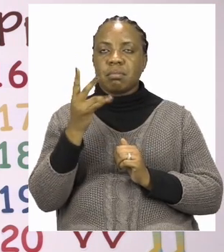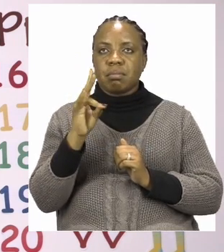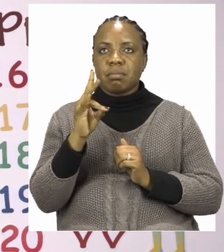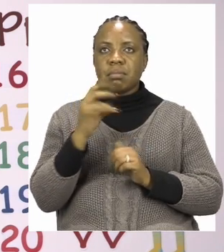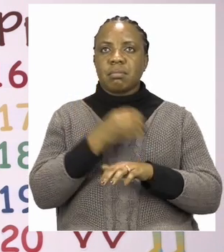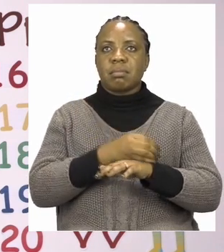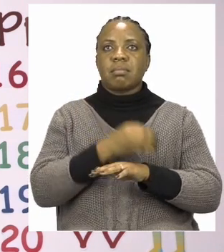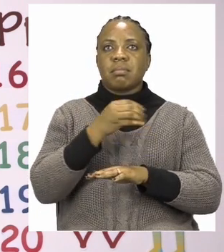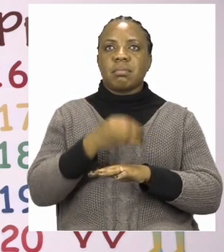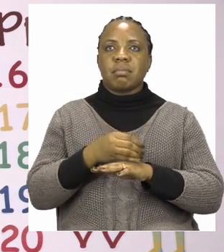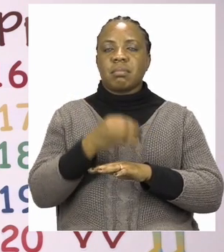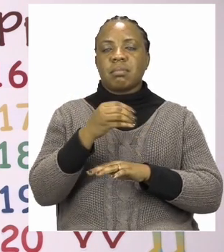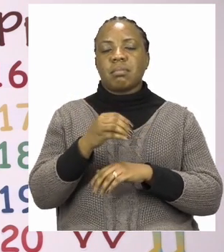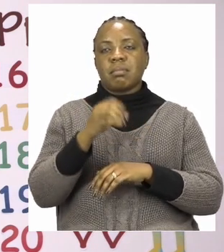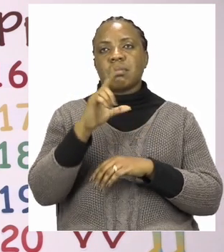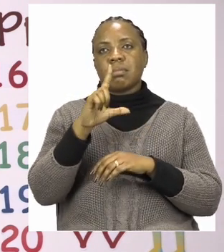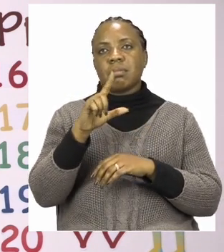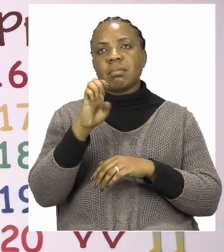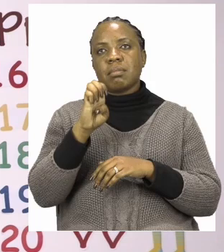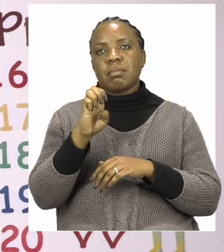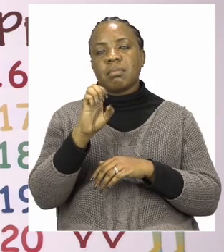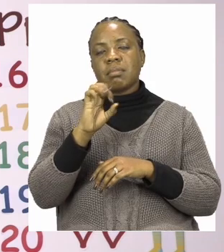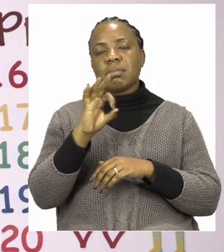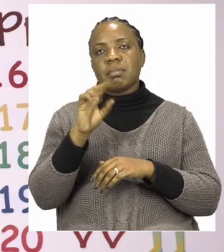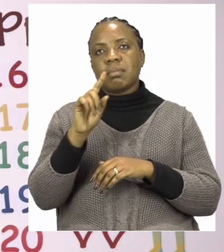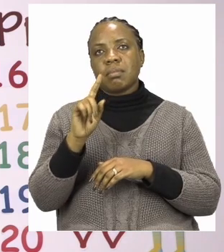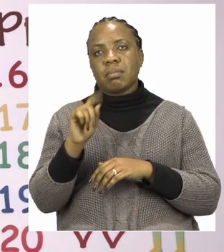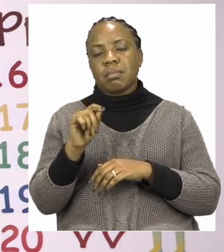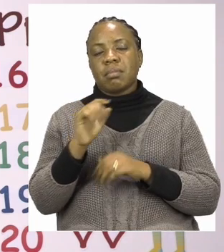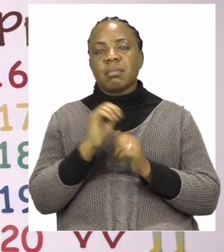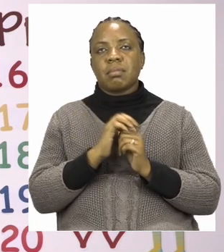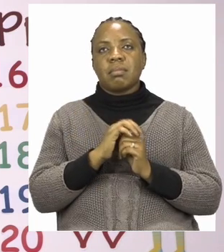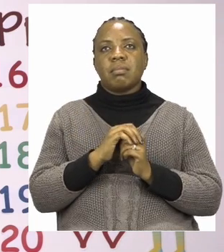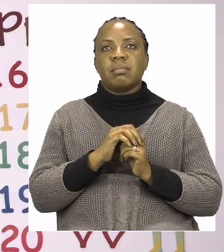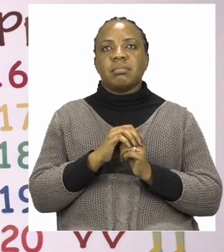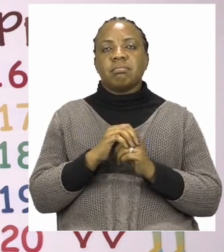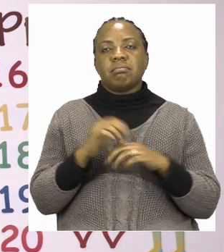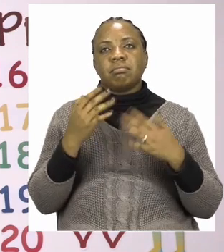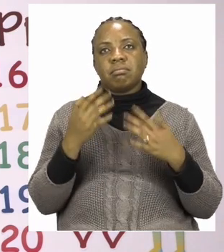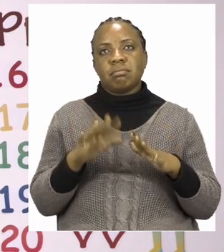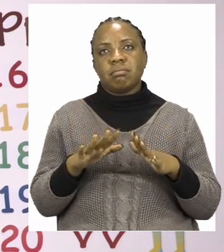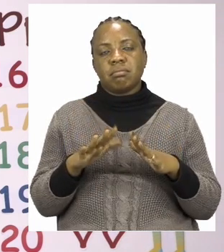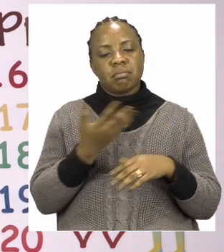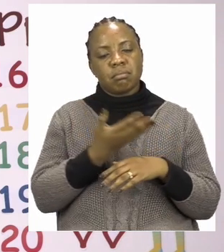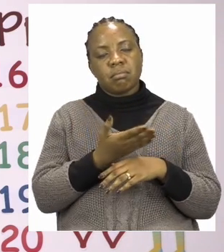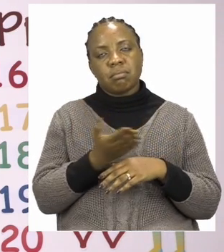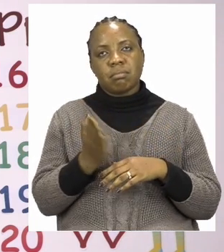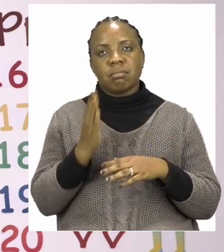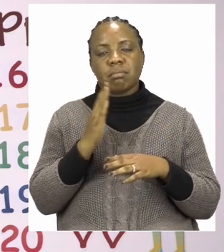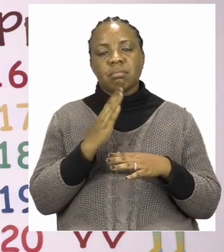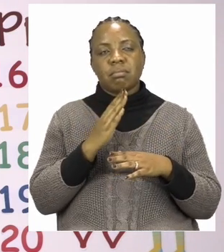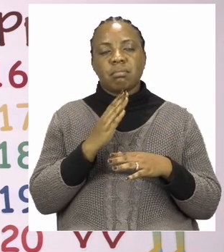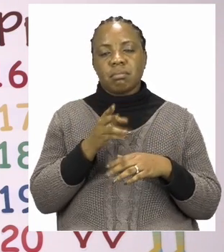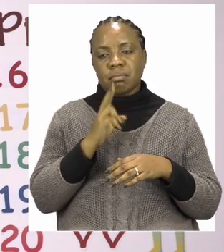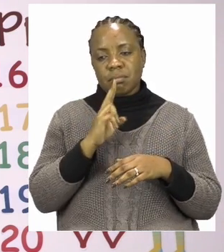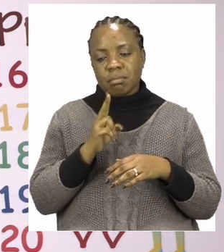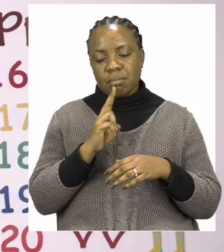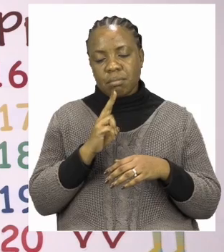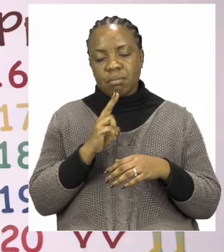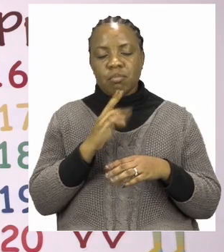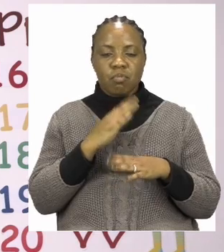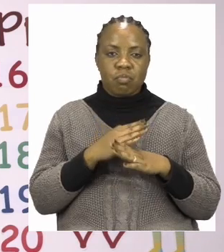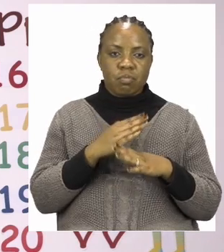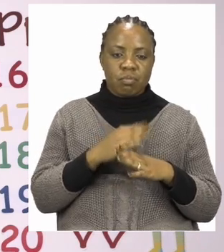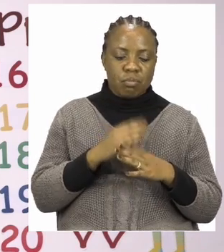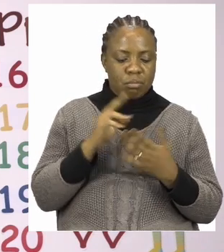the story problem sum a 3rd time. When you are done with all of them, read them as well. Take